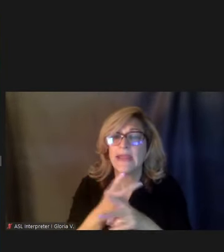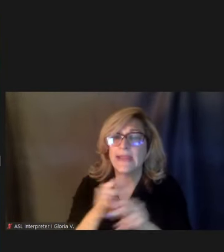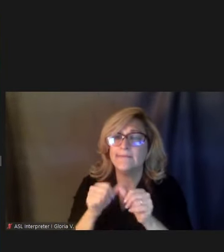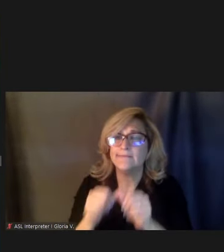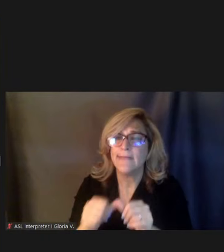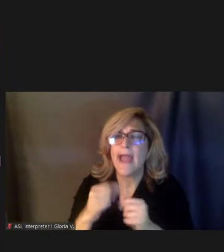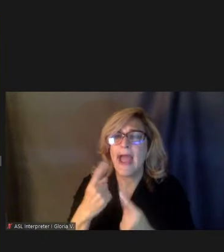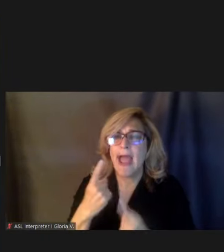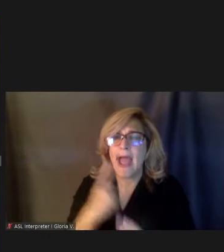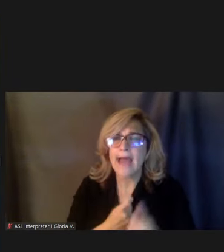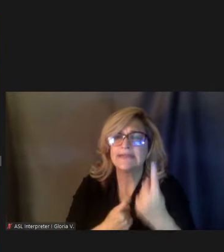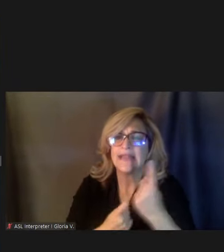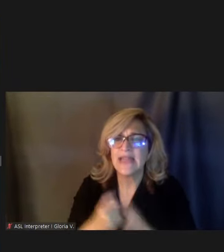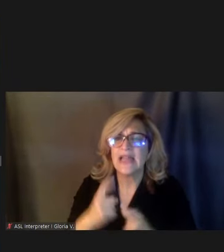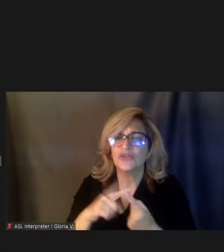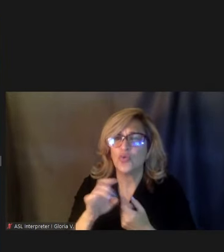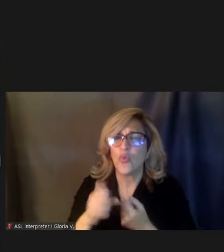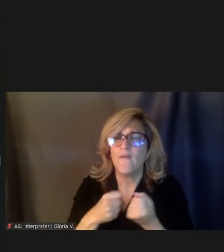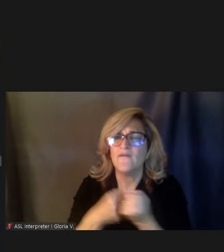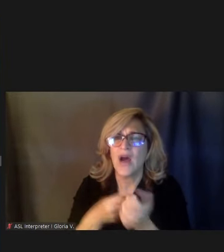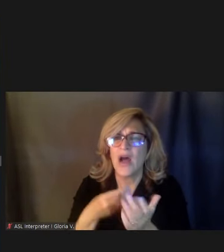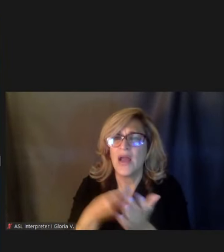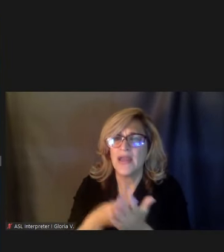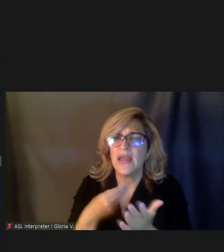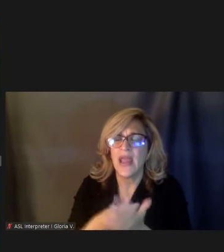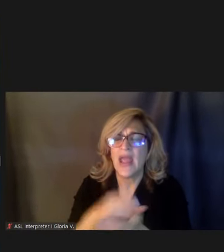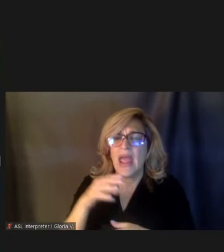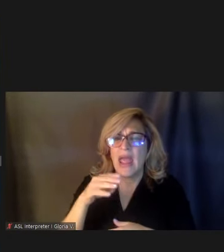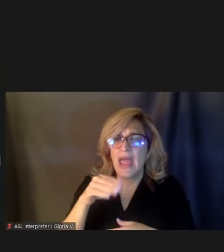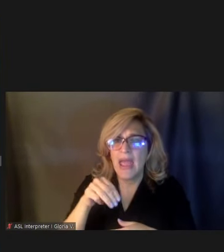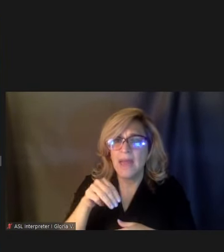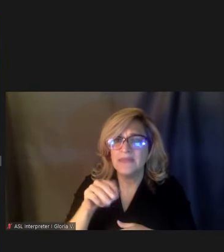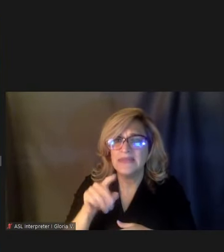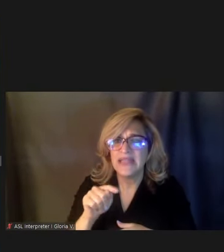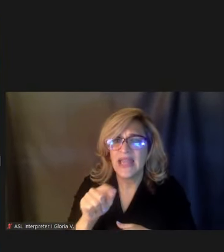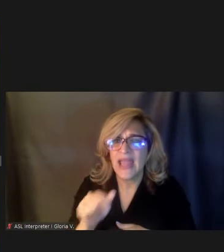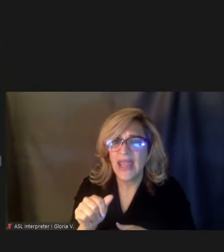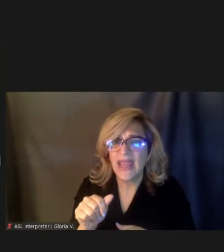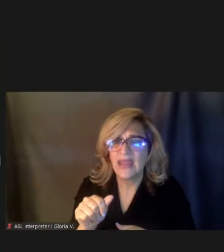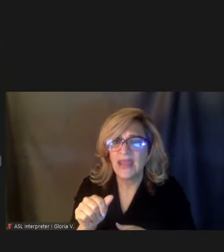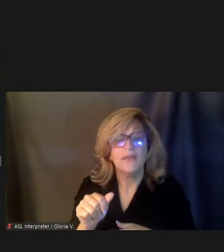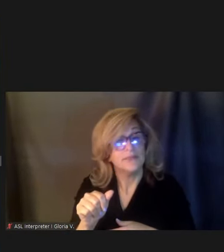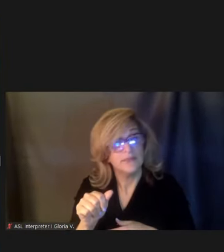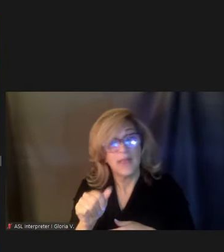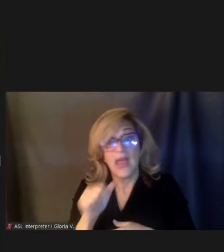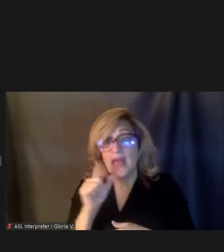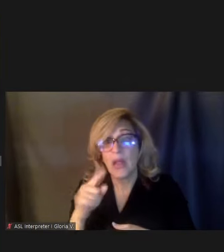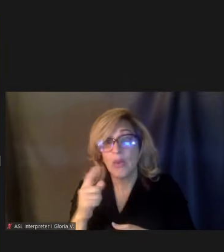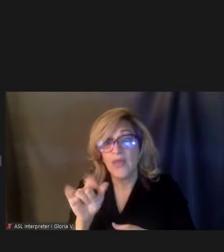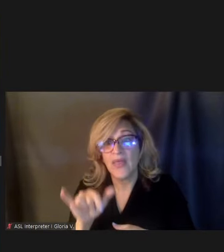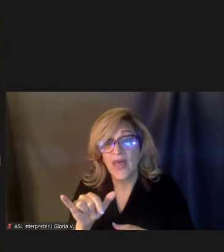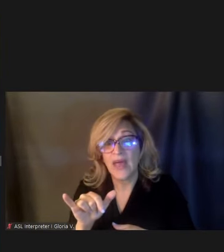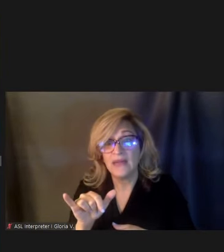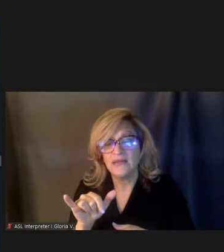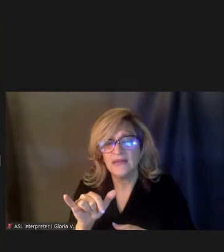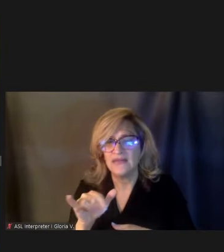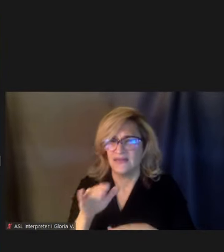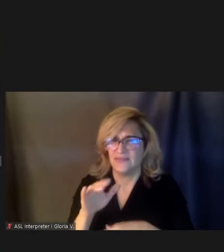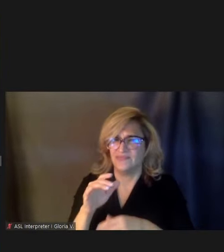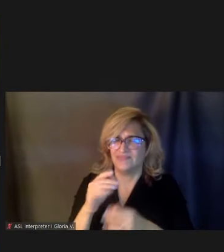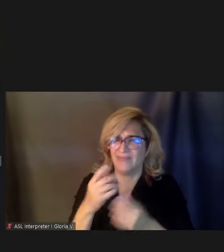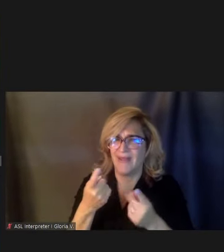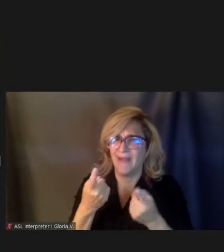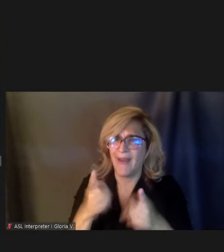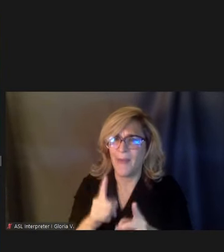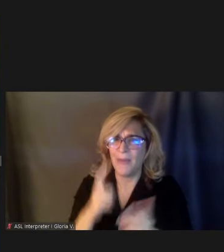asking us to funding the MTA. And not only that, but it's on the news. It comes out on